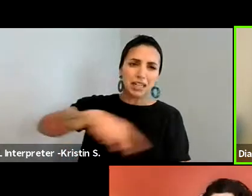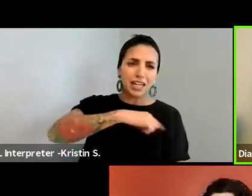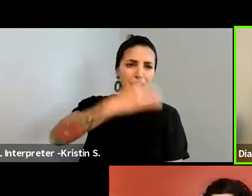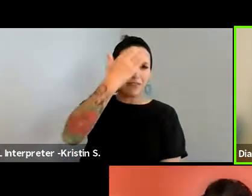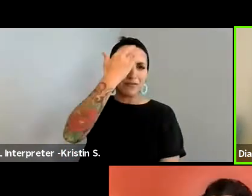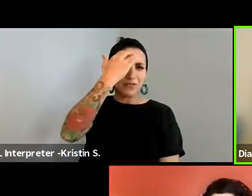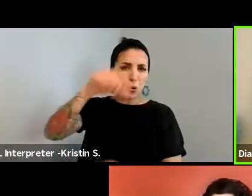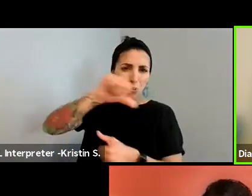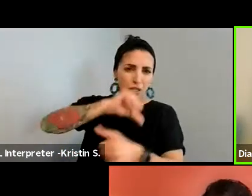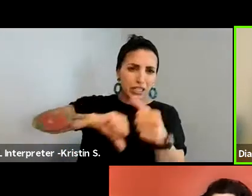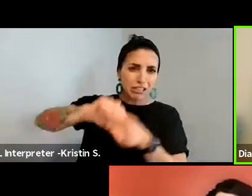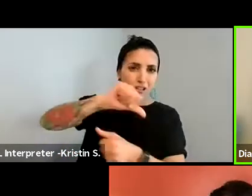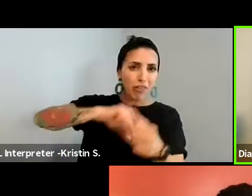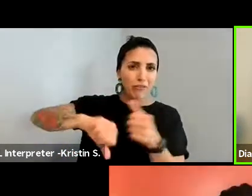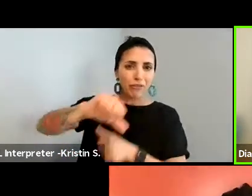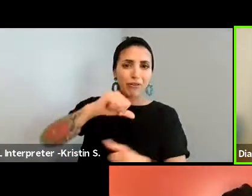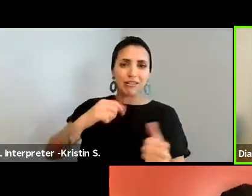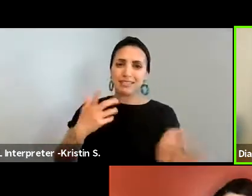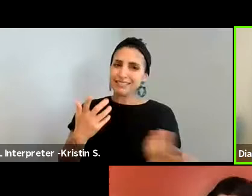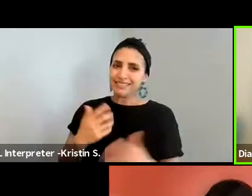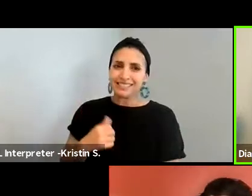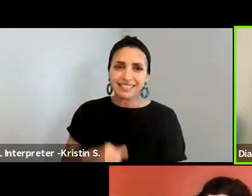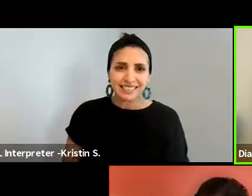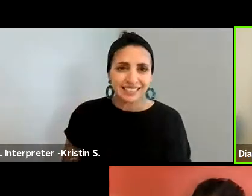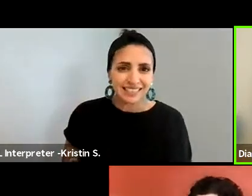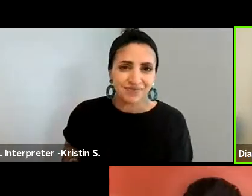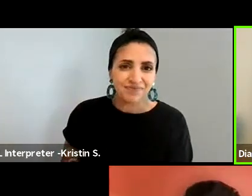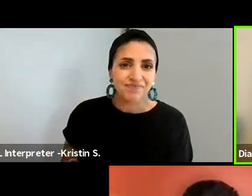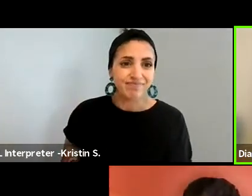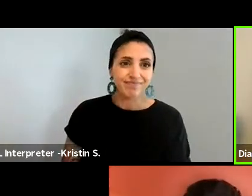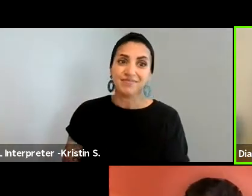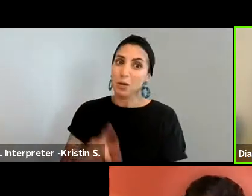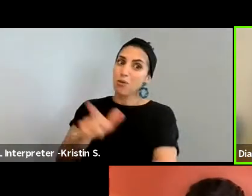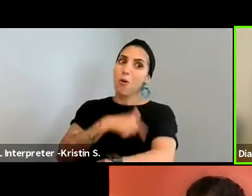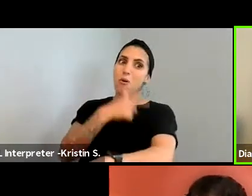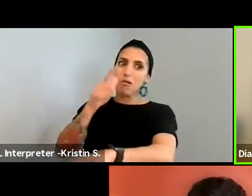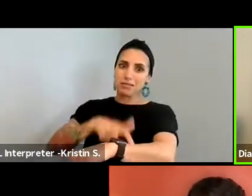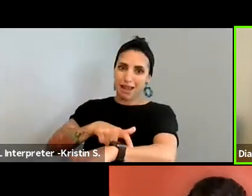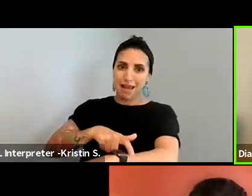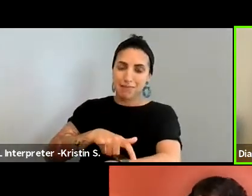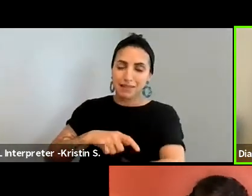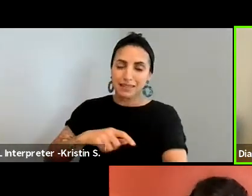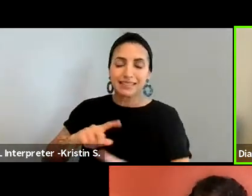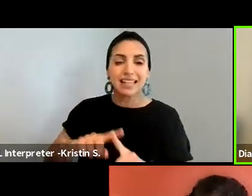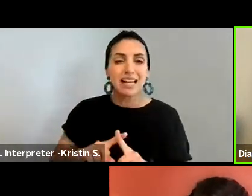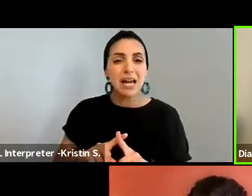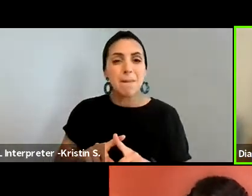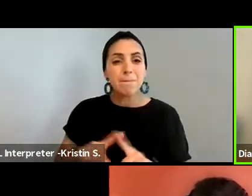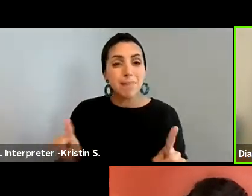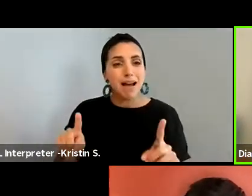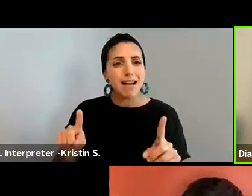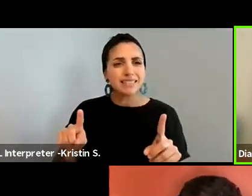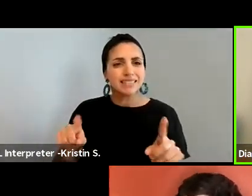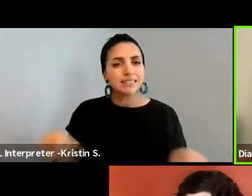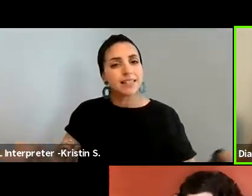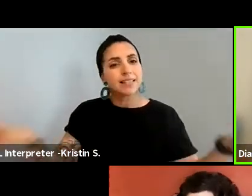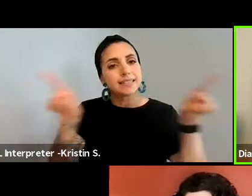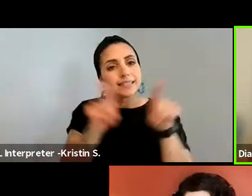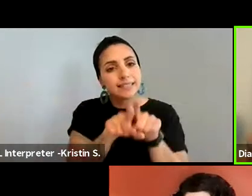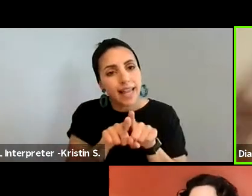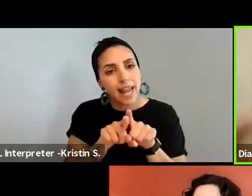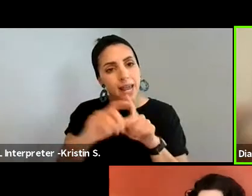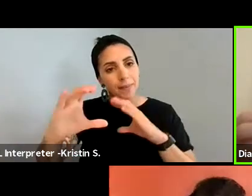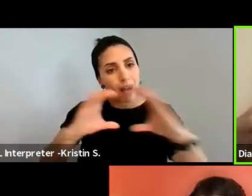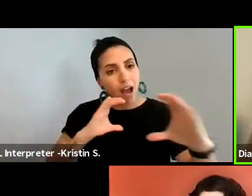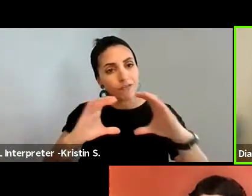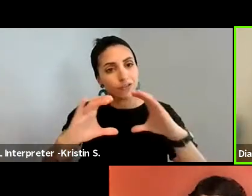still 29. We've known each other a long time. Yet we're having the same conversation.